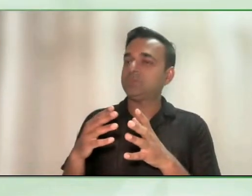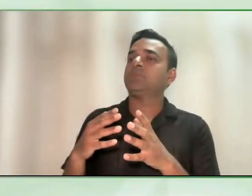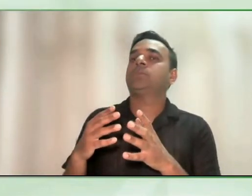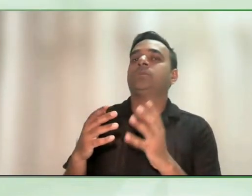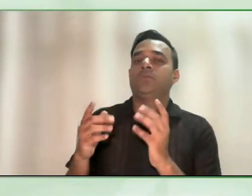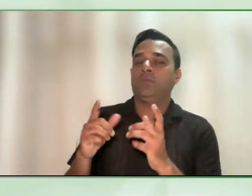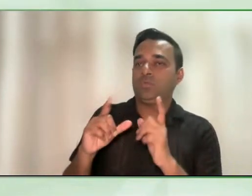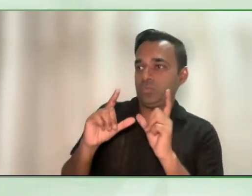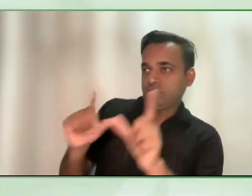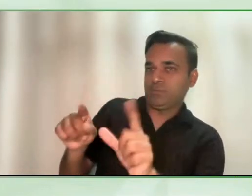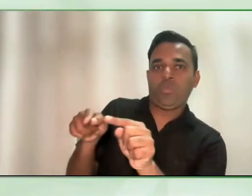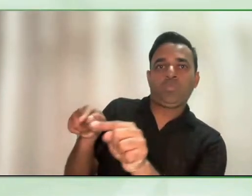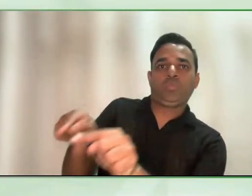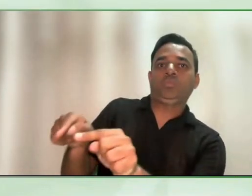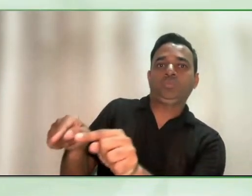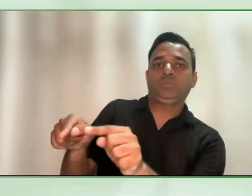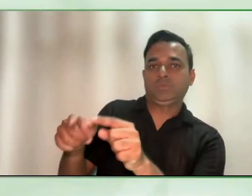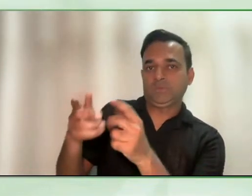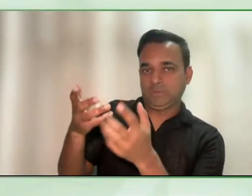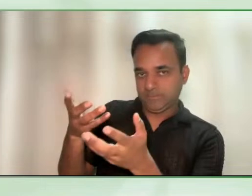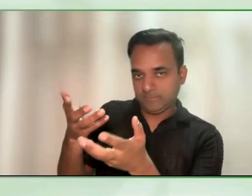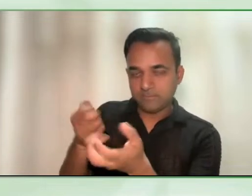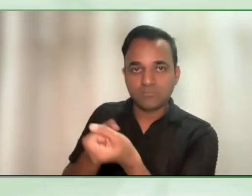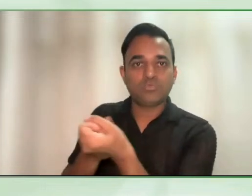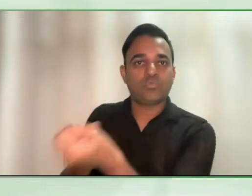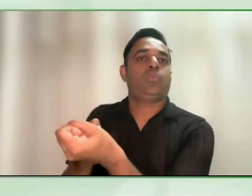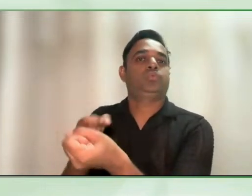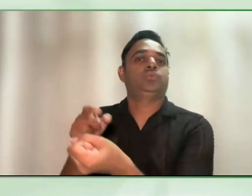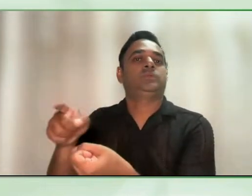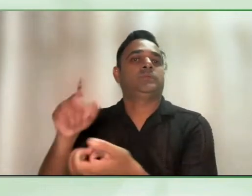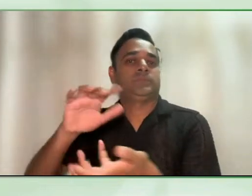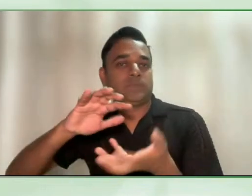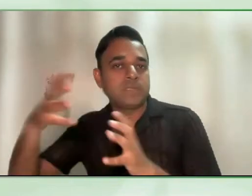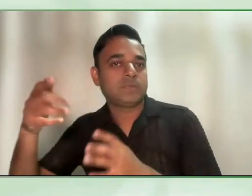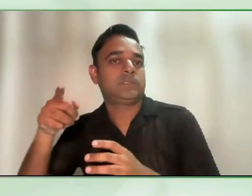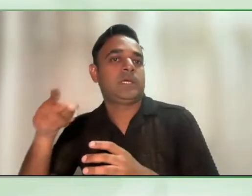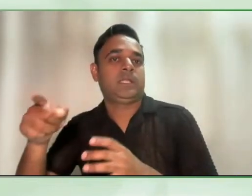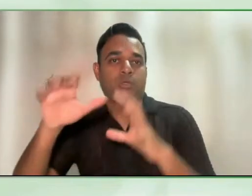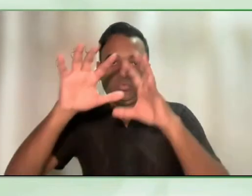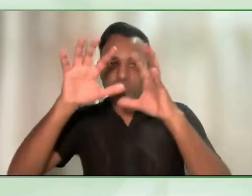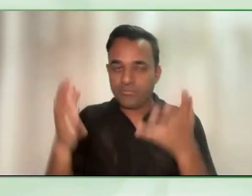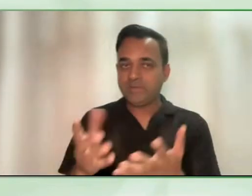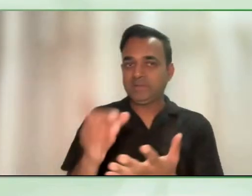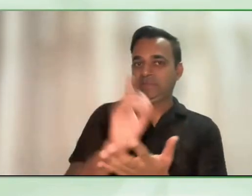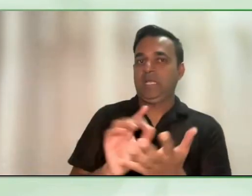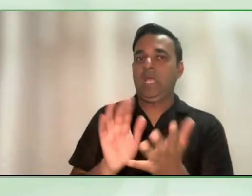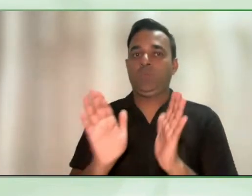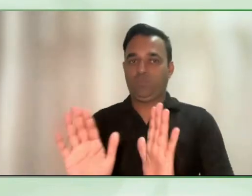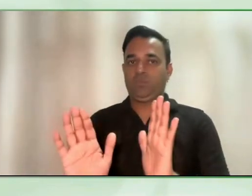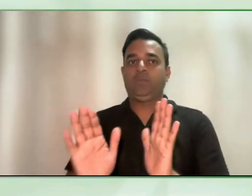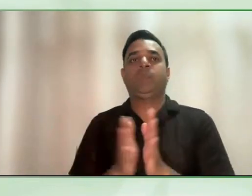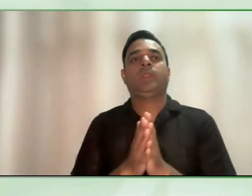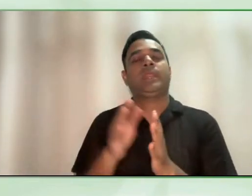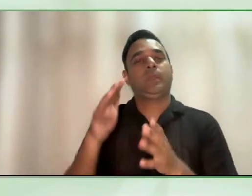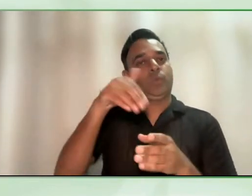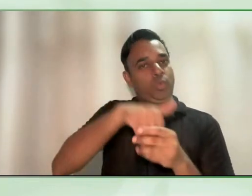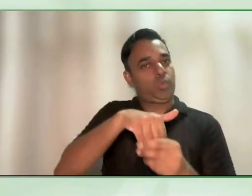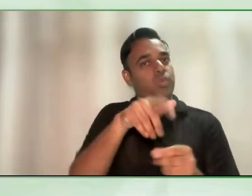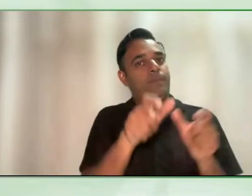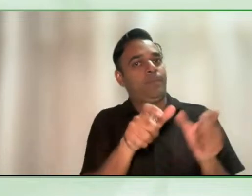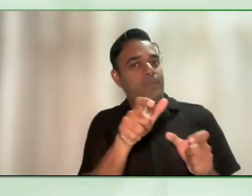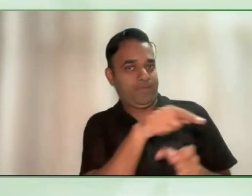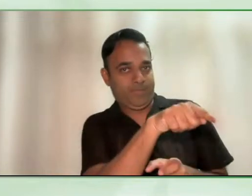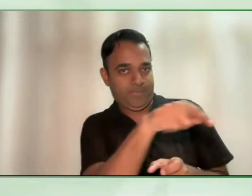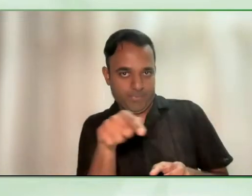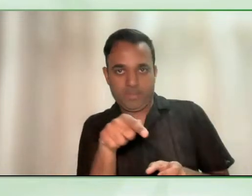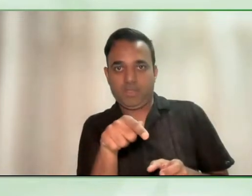another thing to mention is that, we need to innovate and be clever. Our greatest resource as human